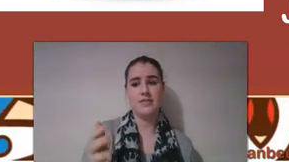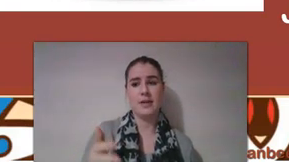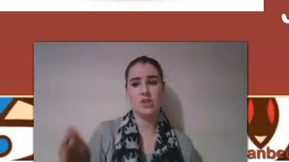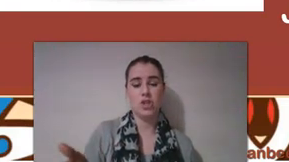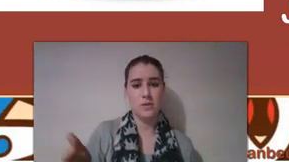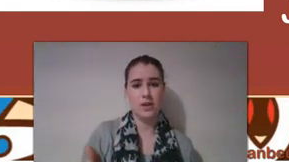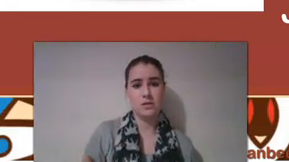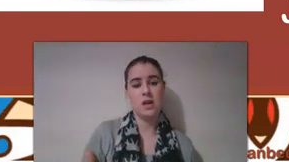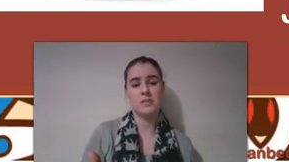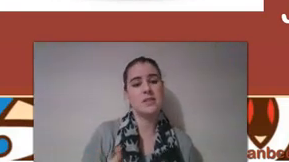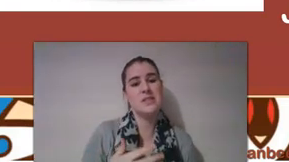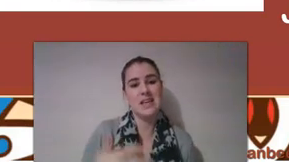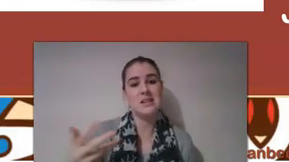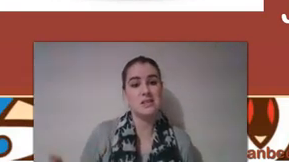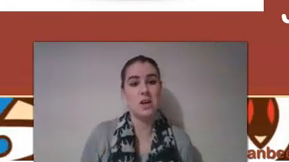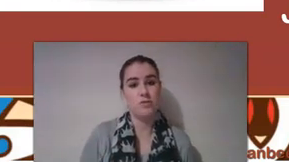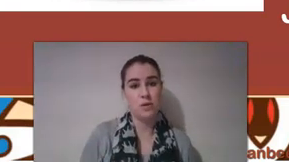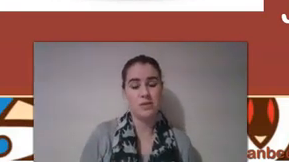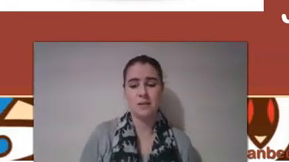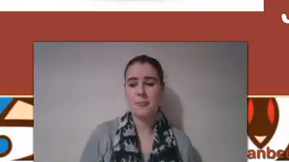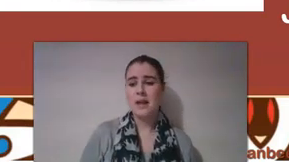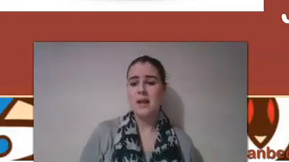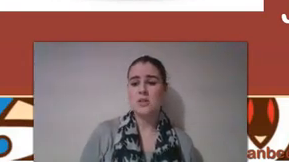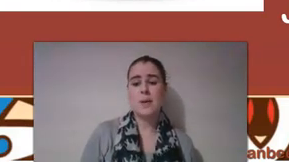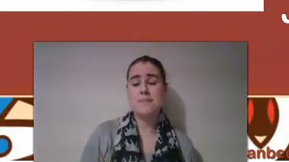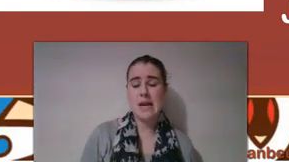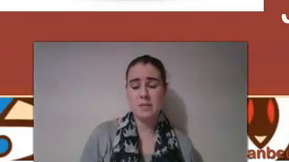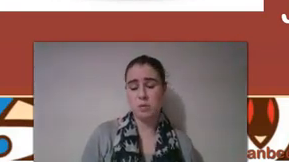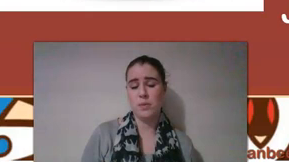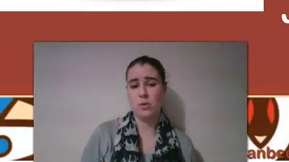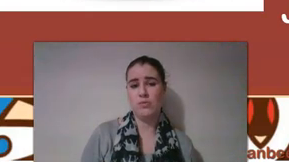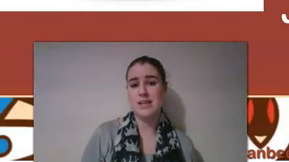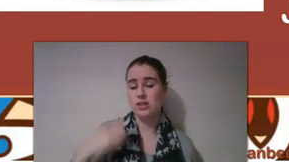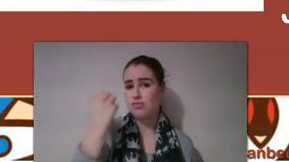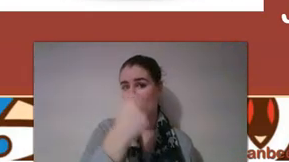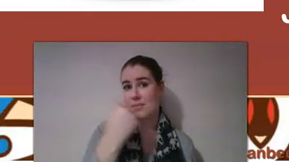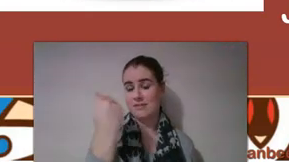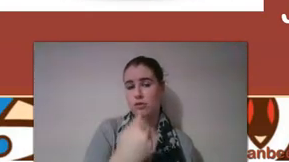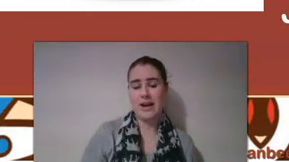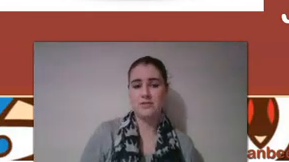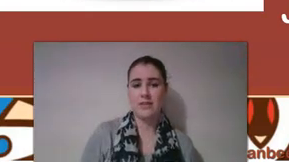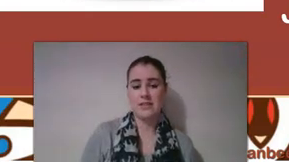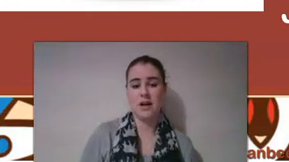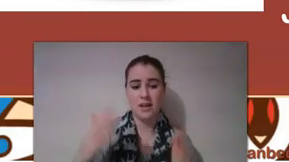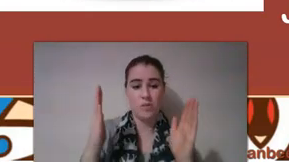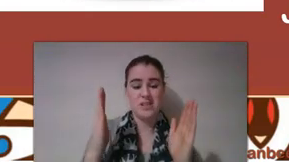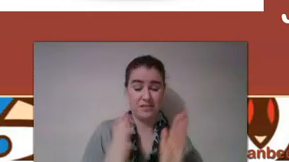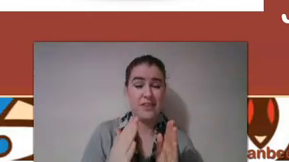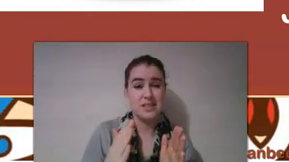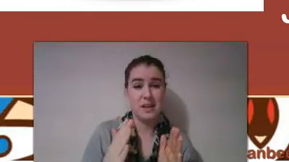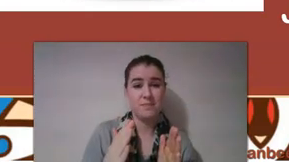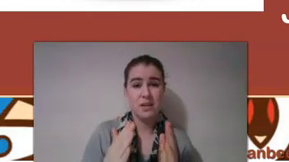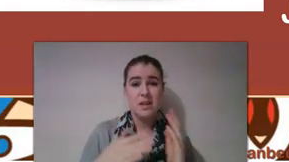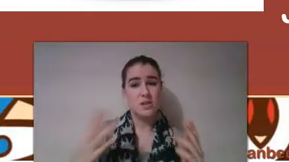common thing for them to do in those times because it was seen as a sign of beauty. So when babies were born, they'd actually wrap their foreheads very tightly, almost